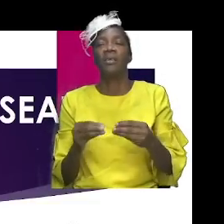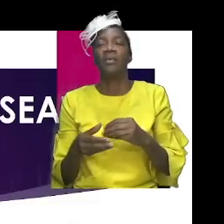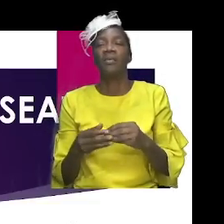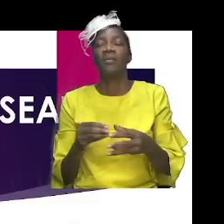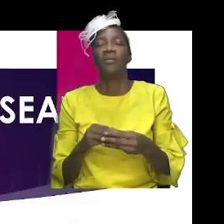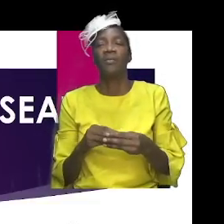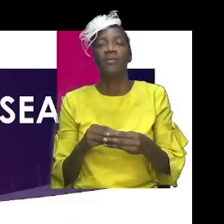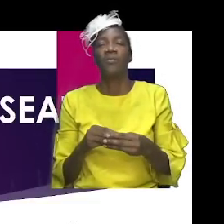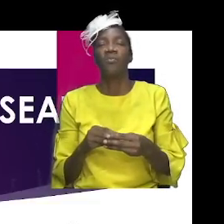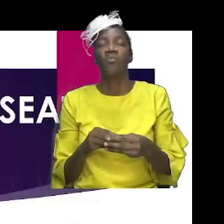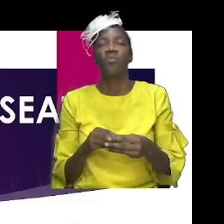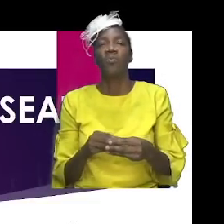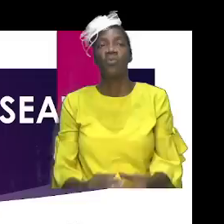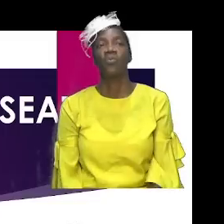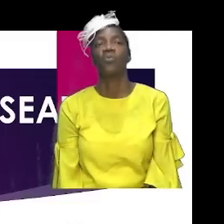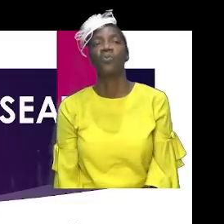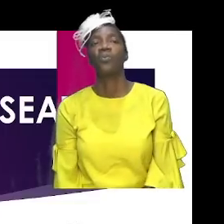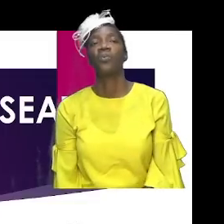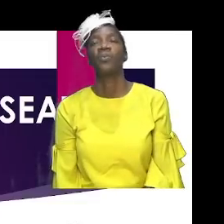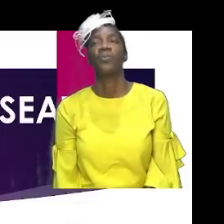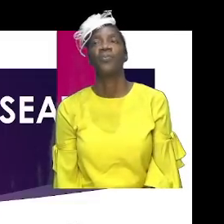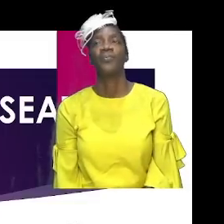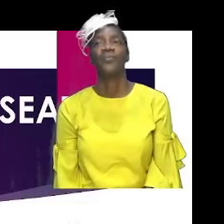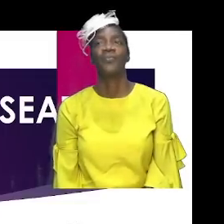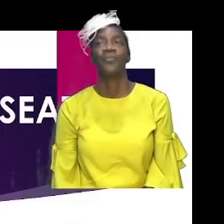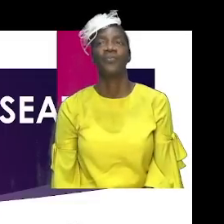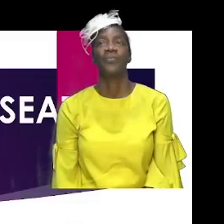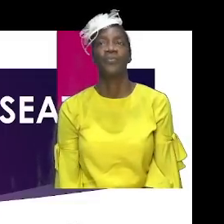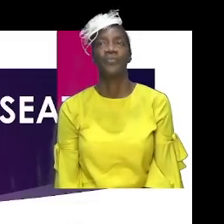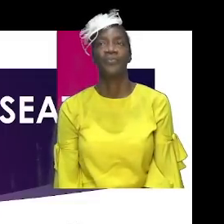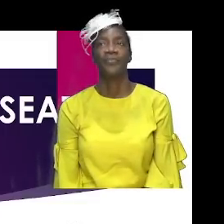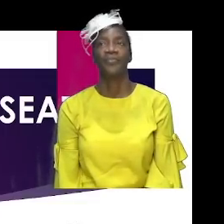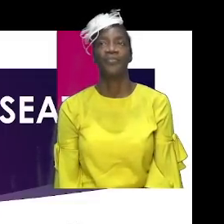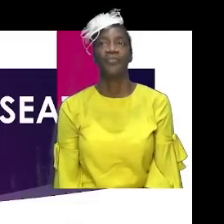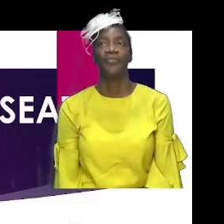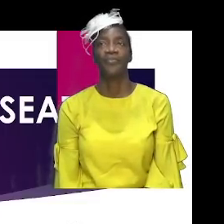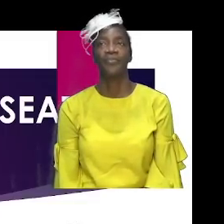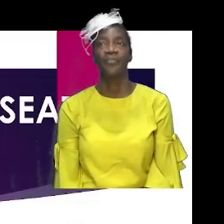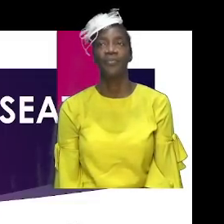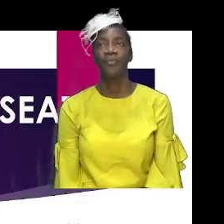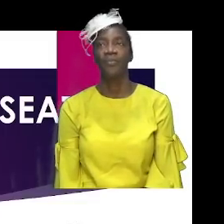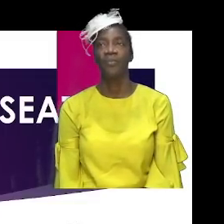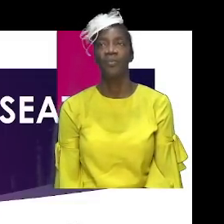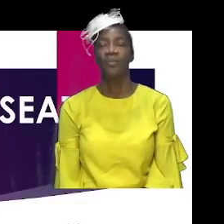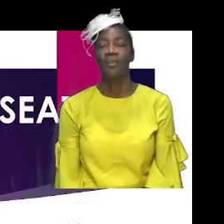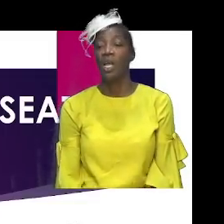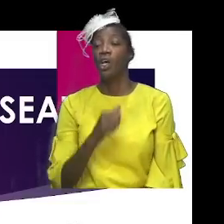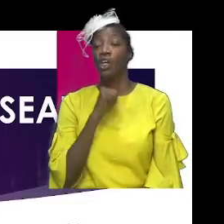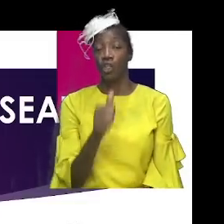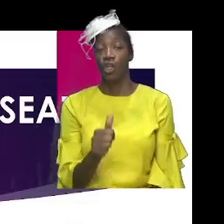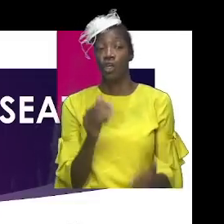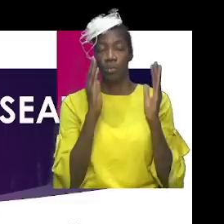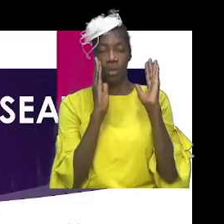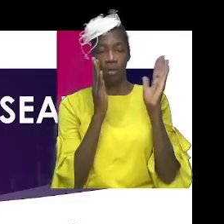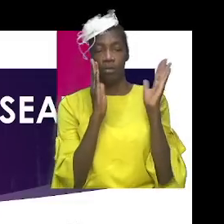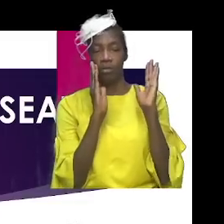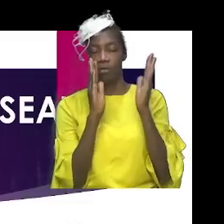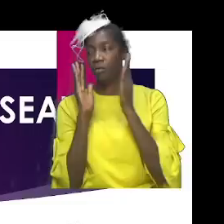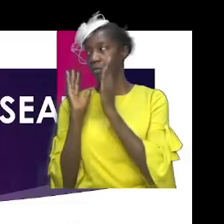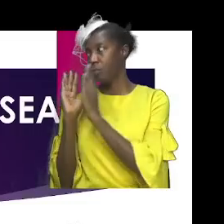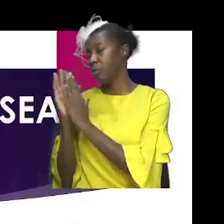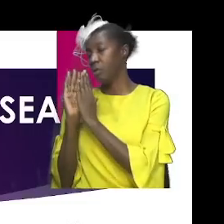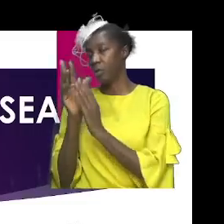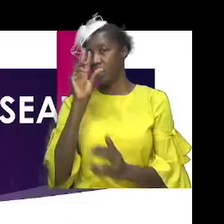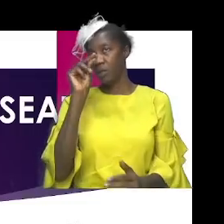are doing on the church. But let that remain for the time being, and let us not be distracted there. But we are talking about those